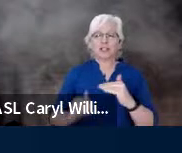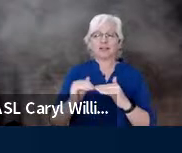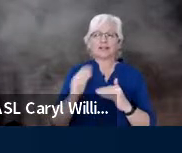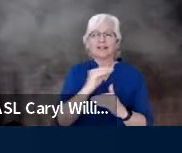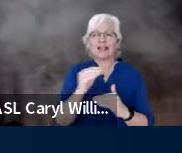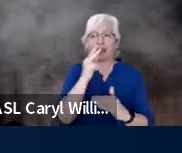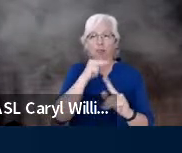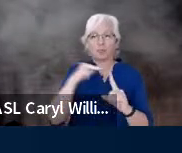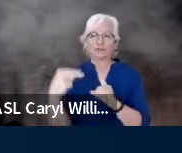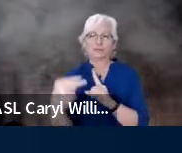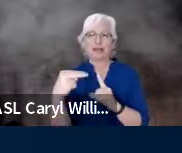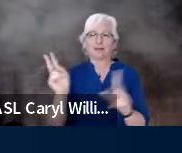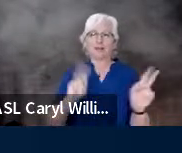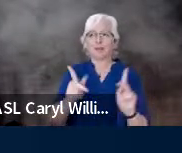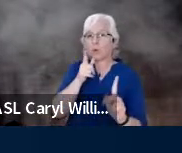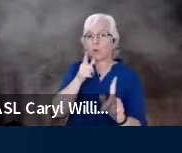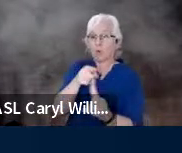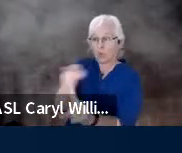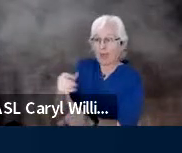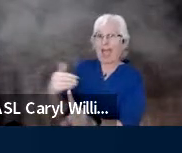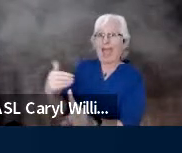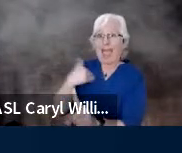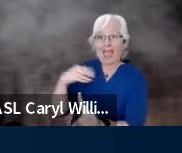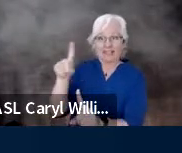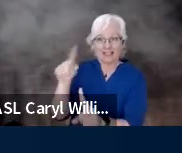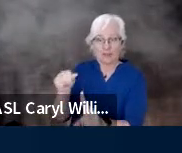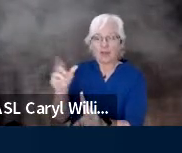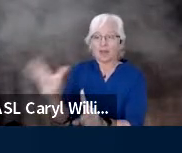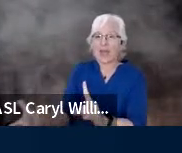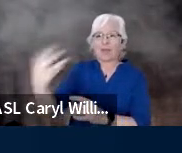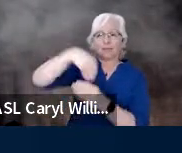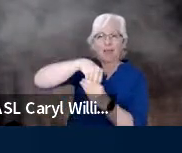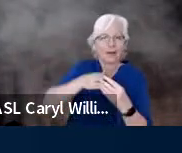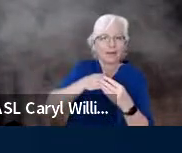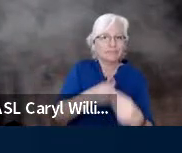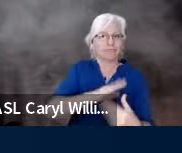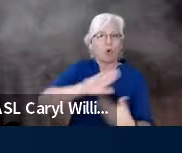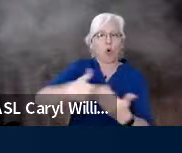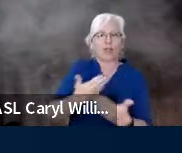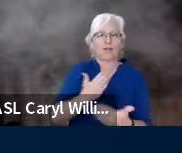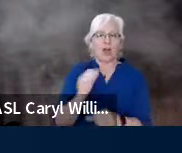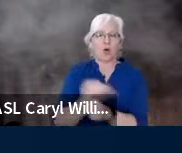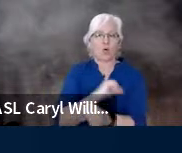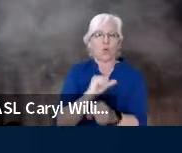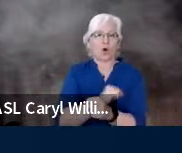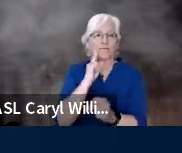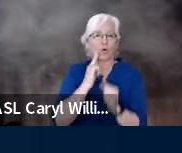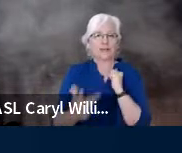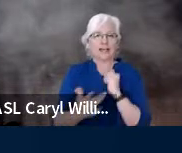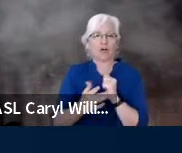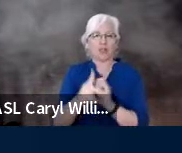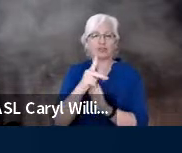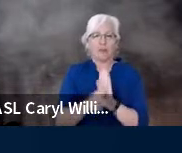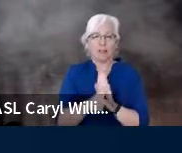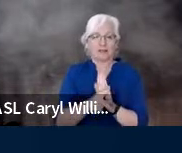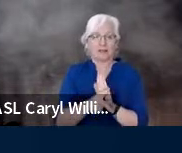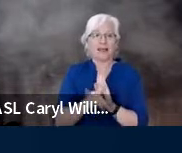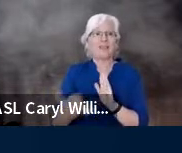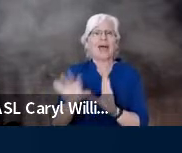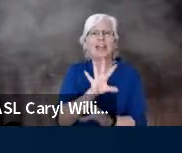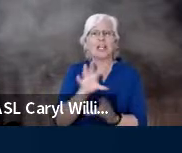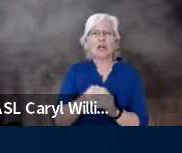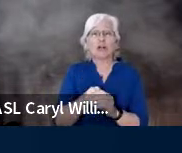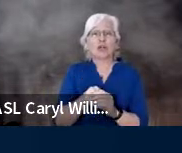perspectives of people with disabilities are centered in all of our work on technology policy. And that includes work